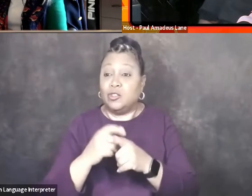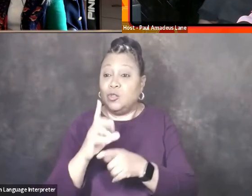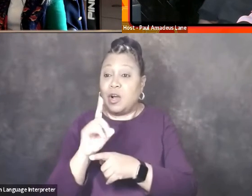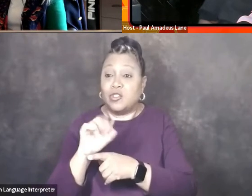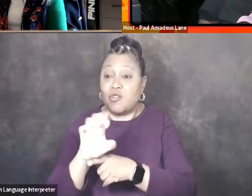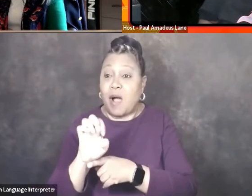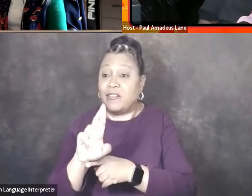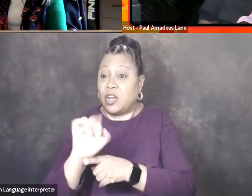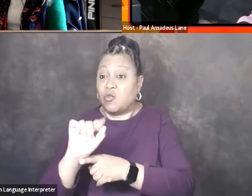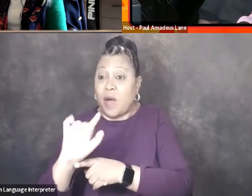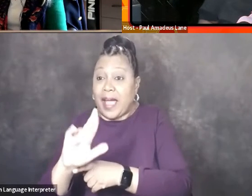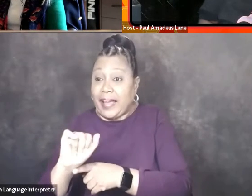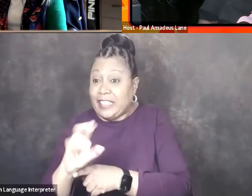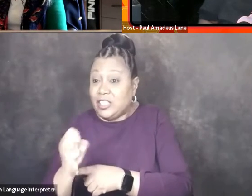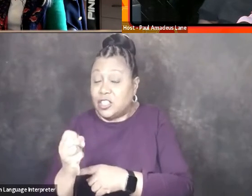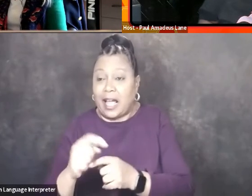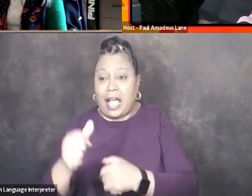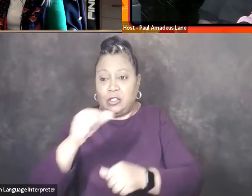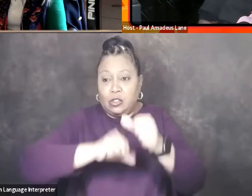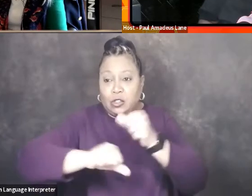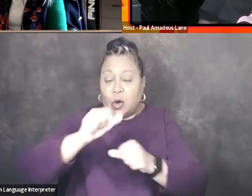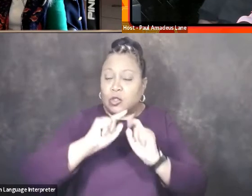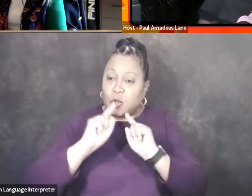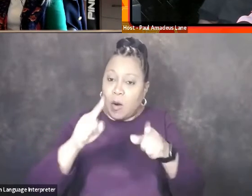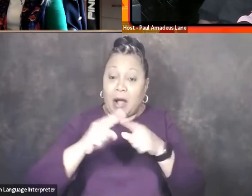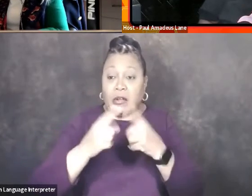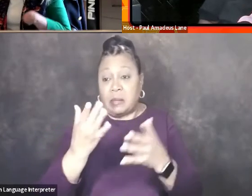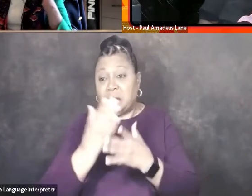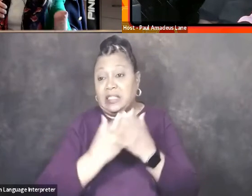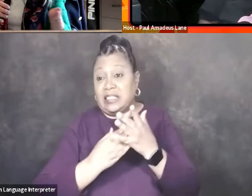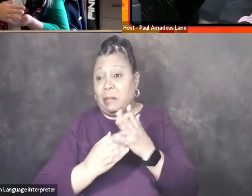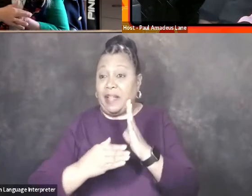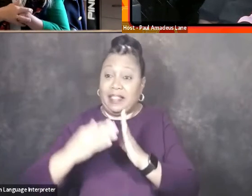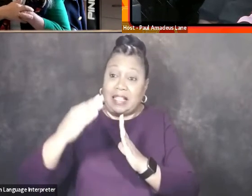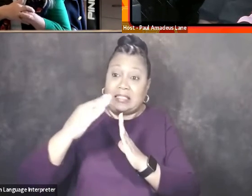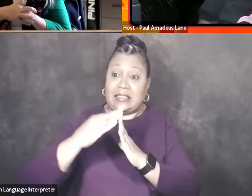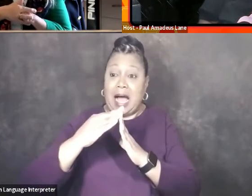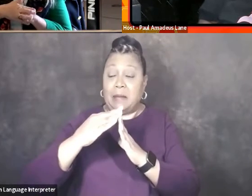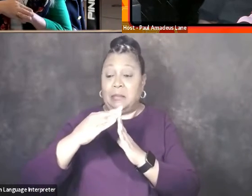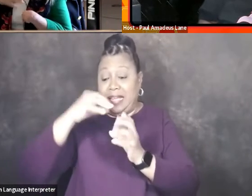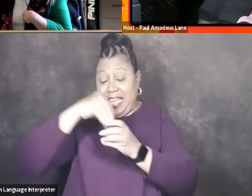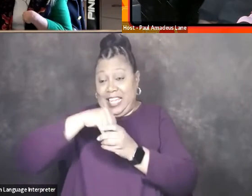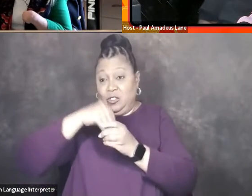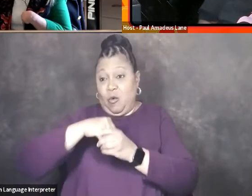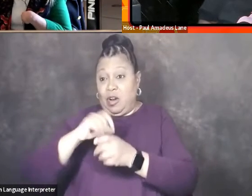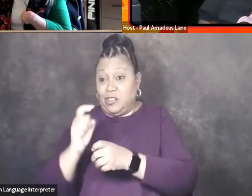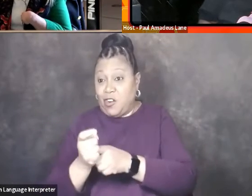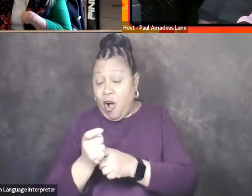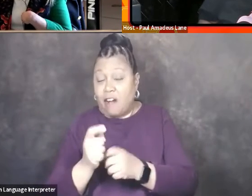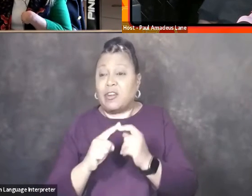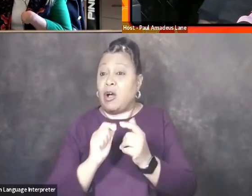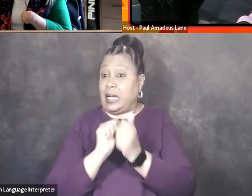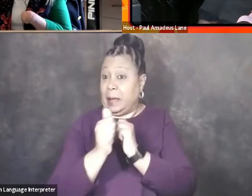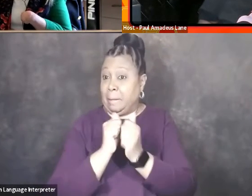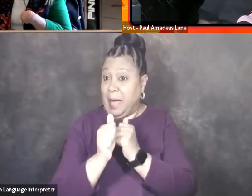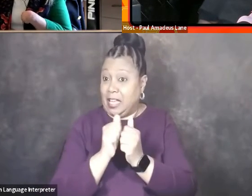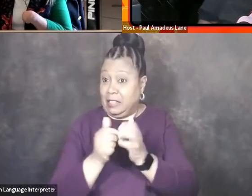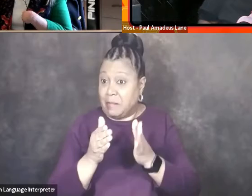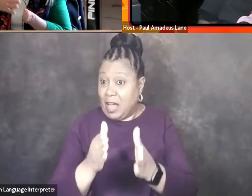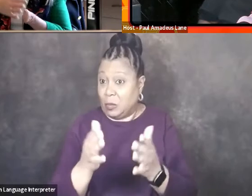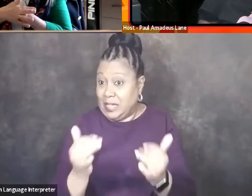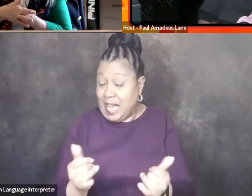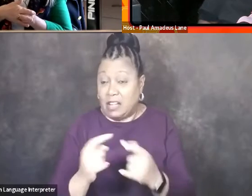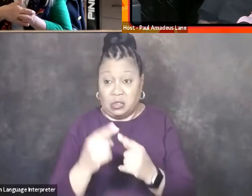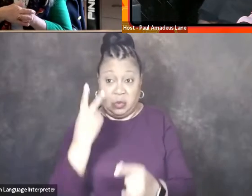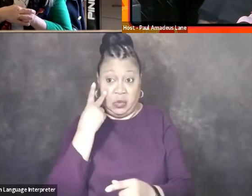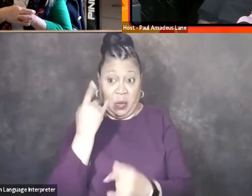range and social, going out to maybe some of the Top Golfs or the indoors, there's also a competitive pathway now, as you